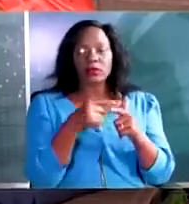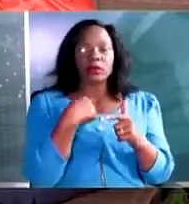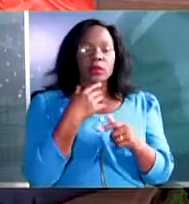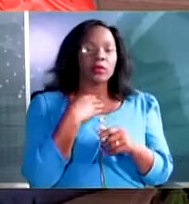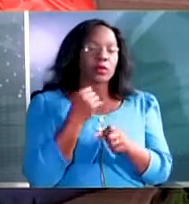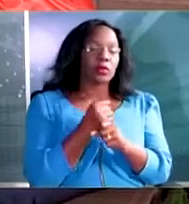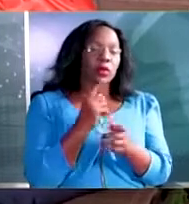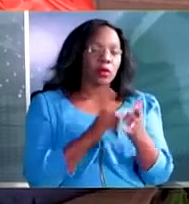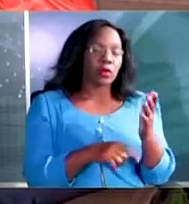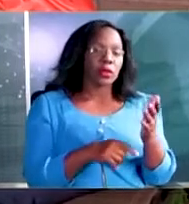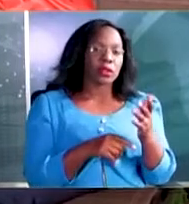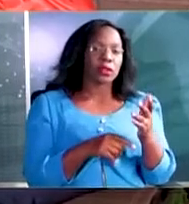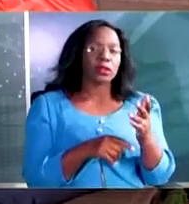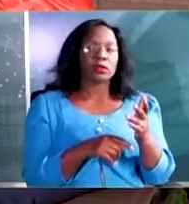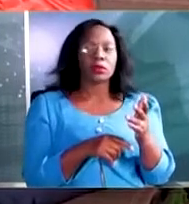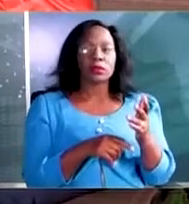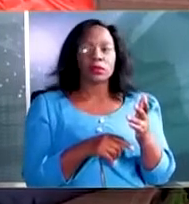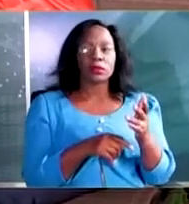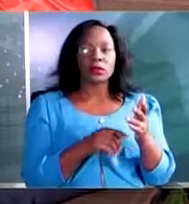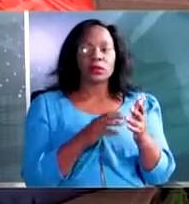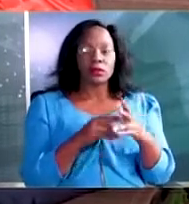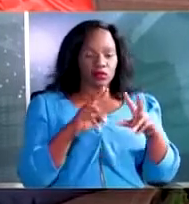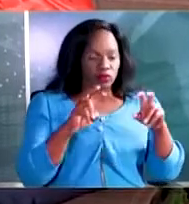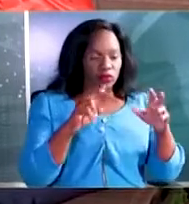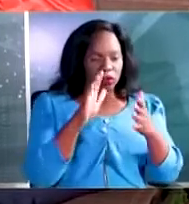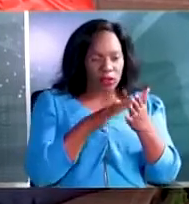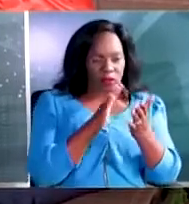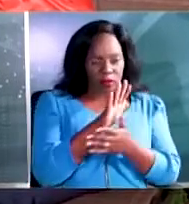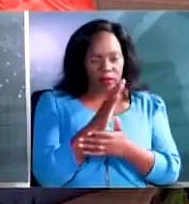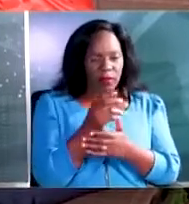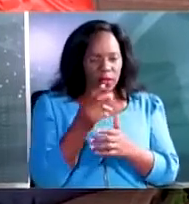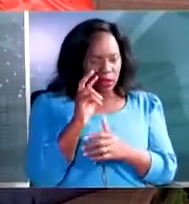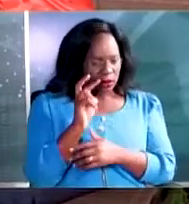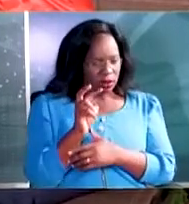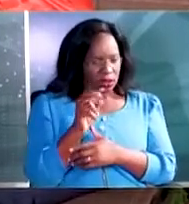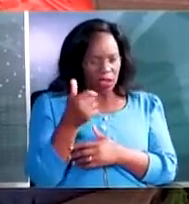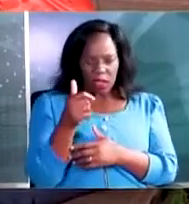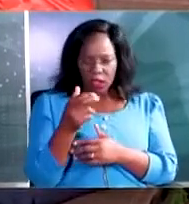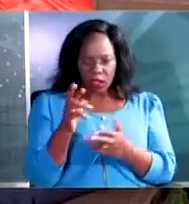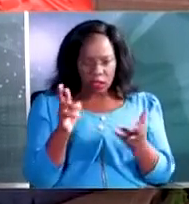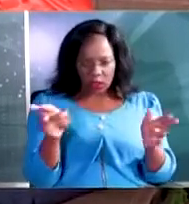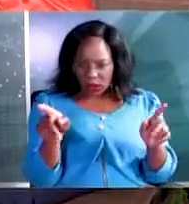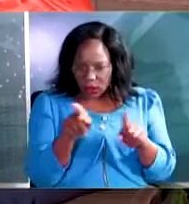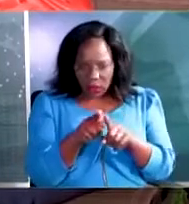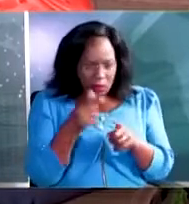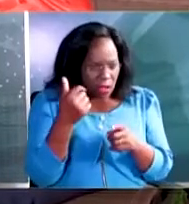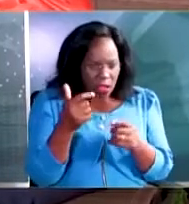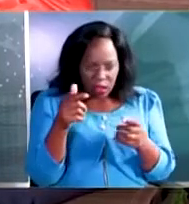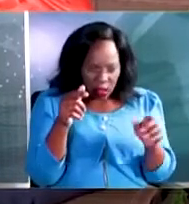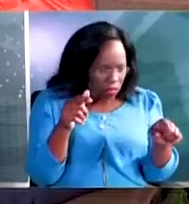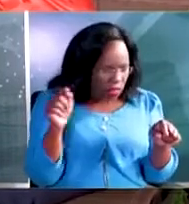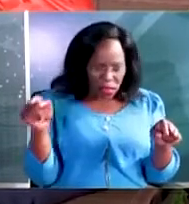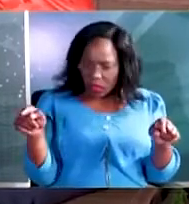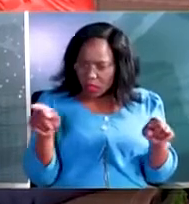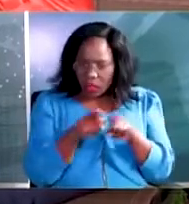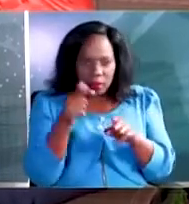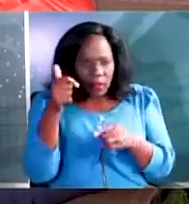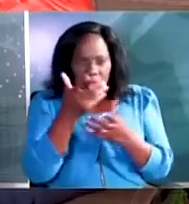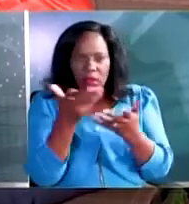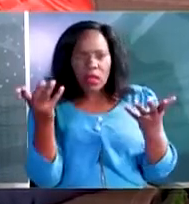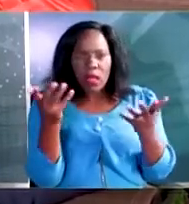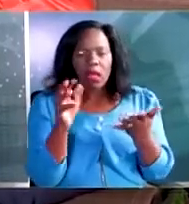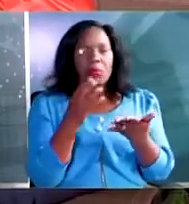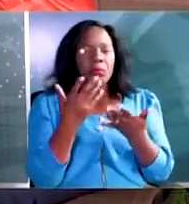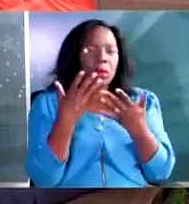is start hunting within their network and say, have I seen anything related to this attack on my network? Have I maybe